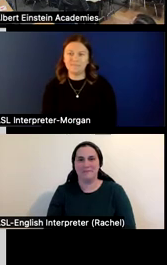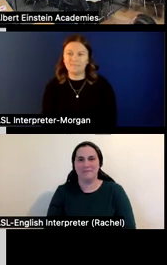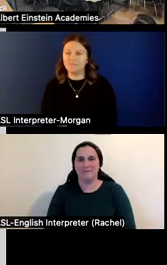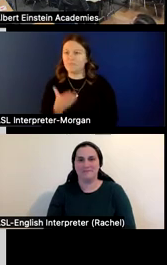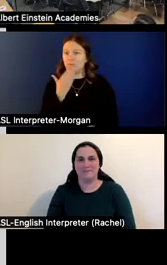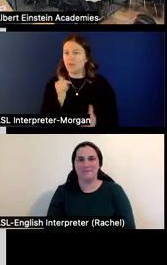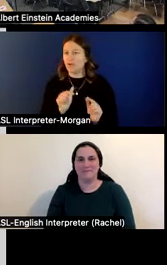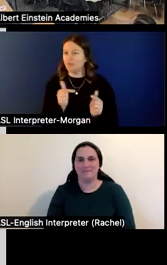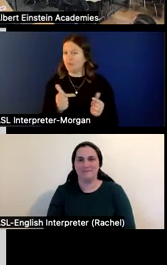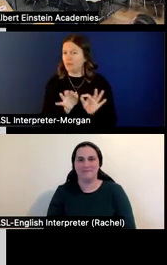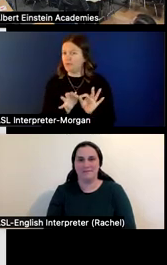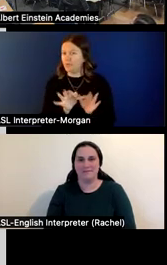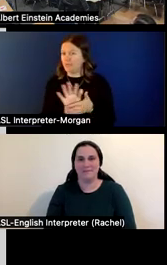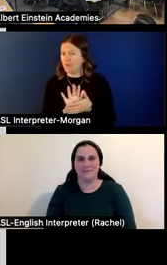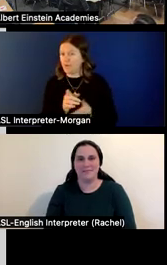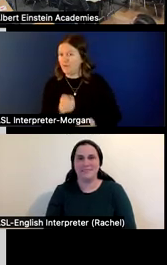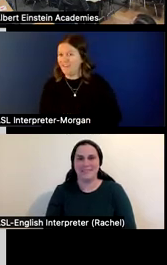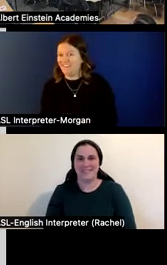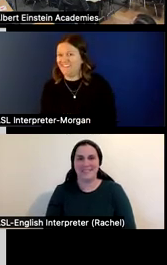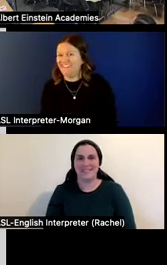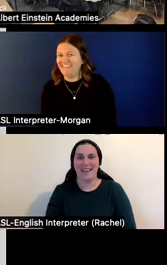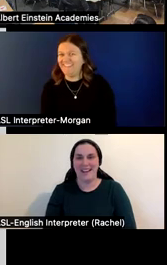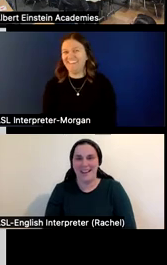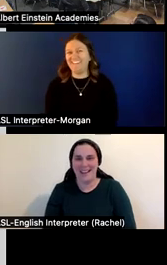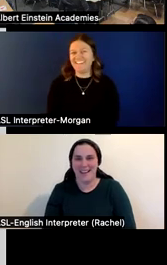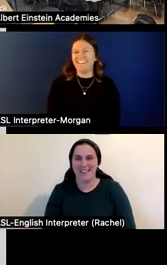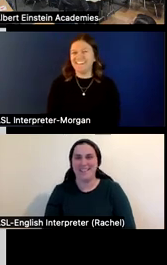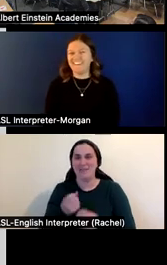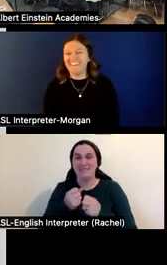Who's practicing Zoom still, or Zoom still, that was doing.